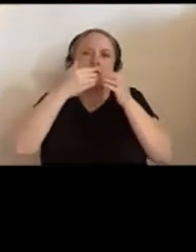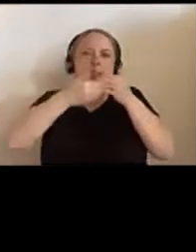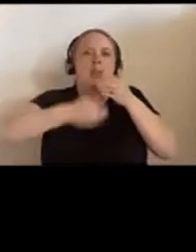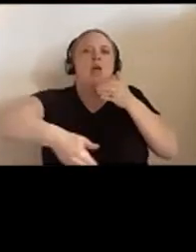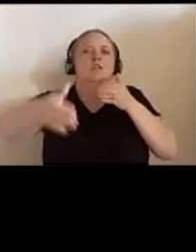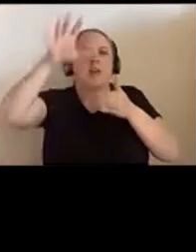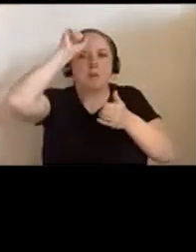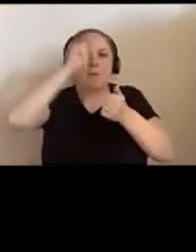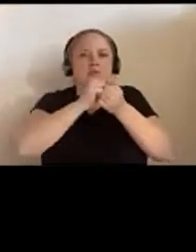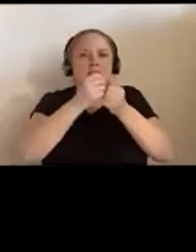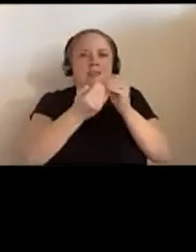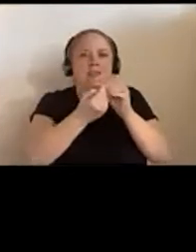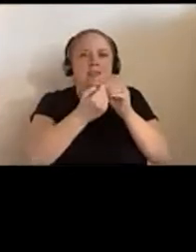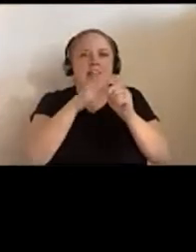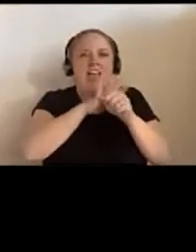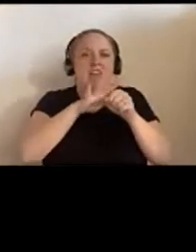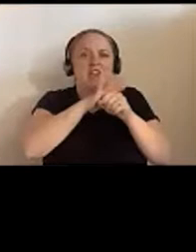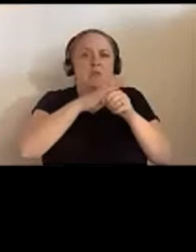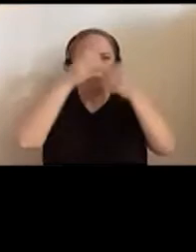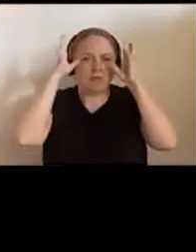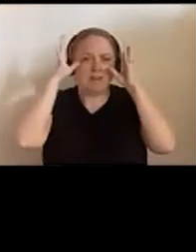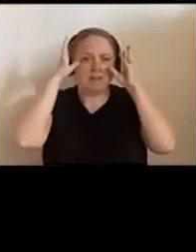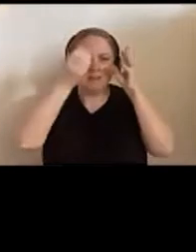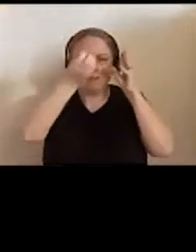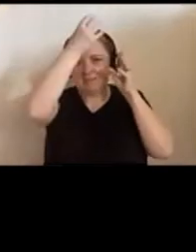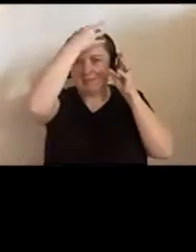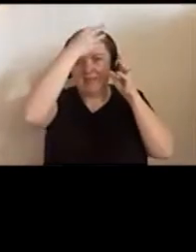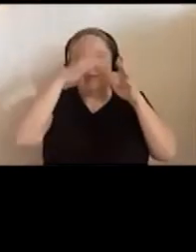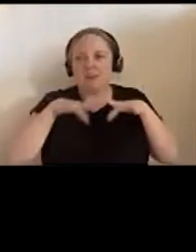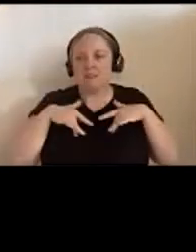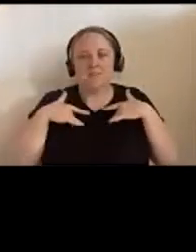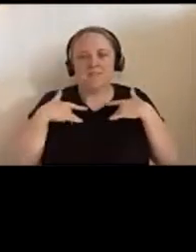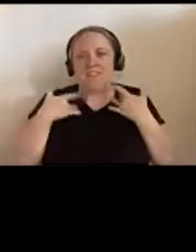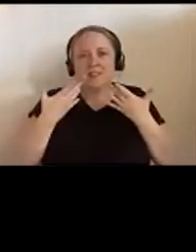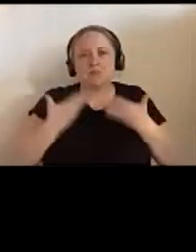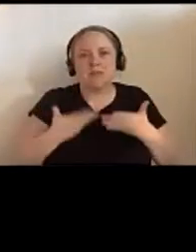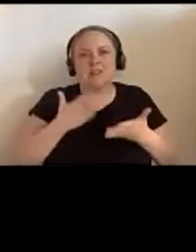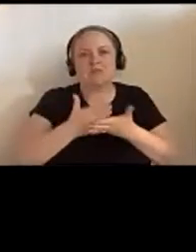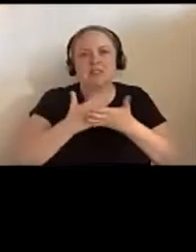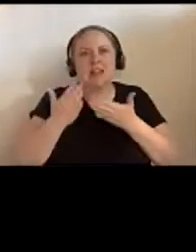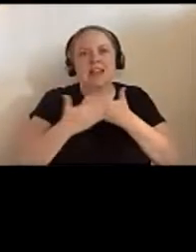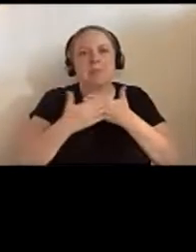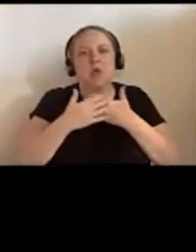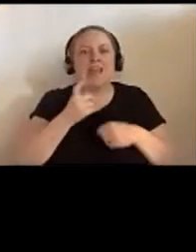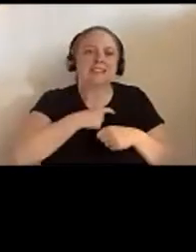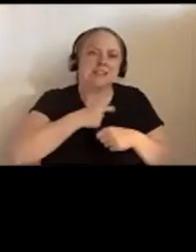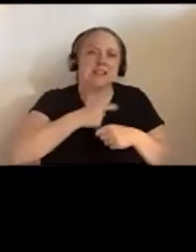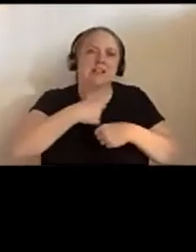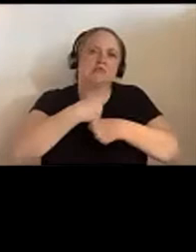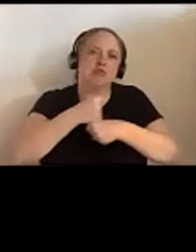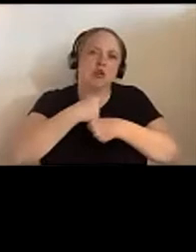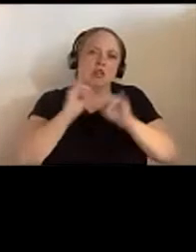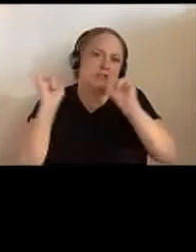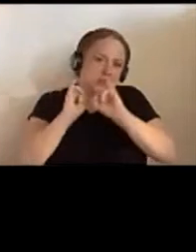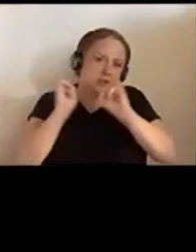your brain. And it doesn't feel as present and as real anymore. And some of the anxiety and the stress and the trauma of